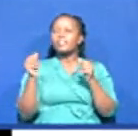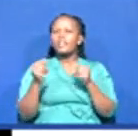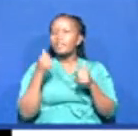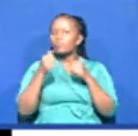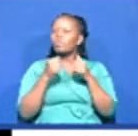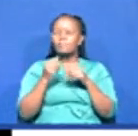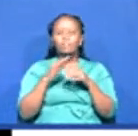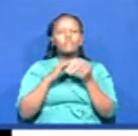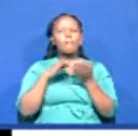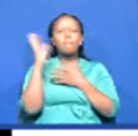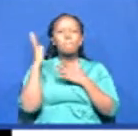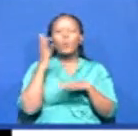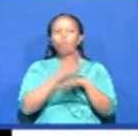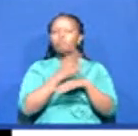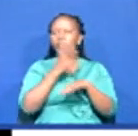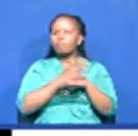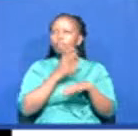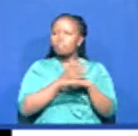There will be something for you.